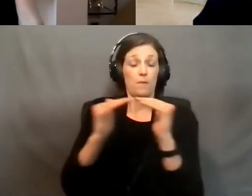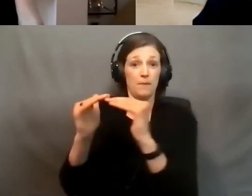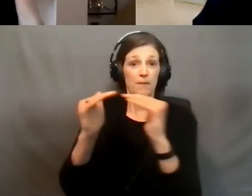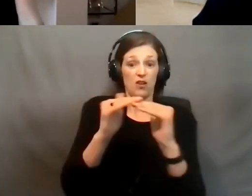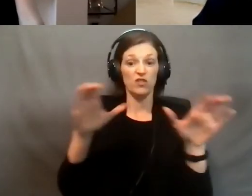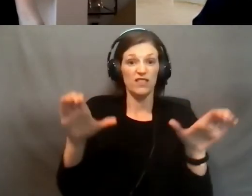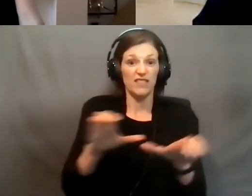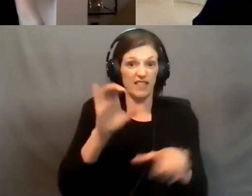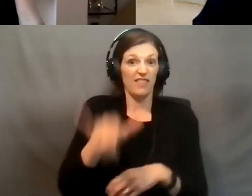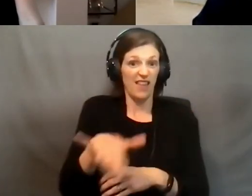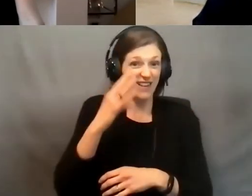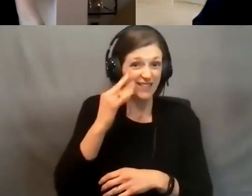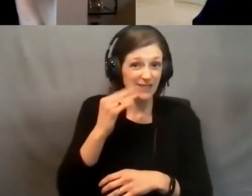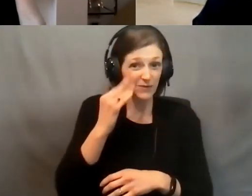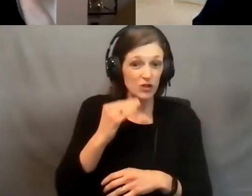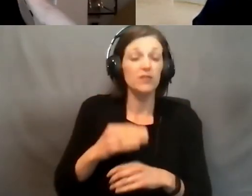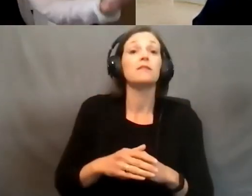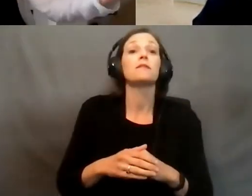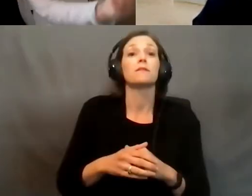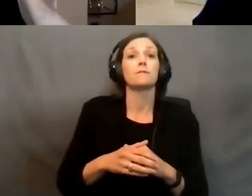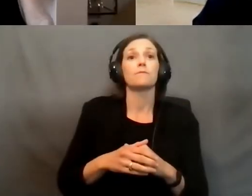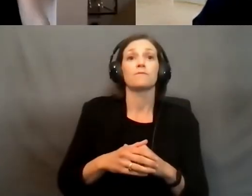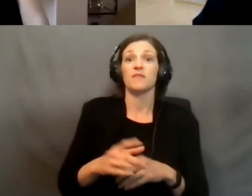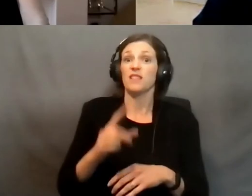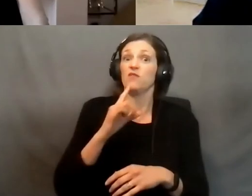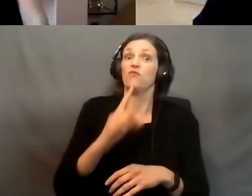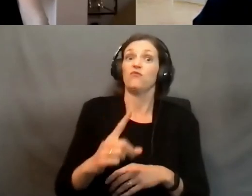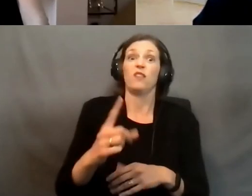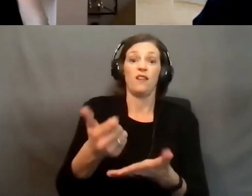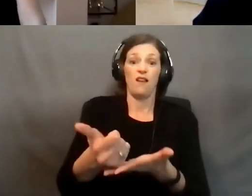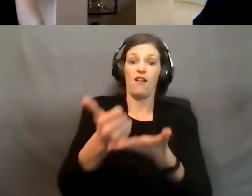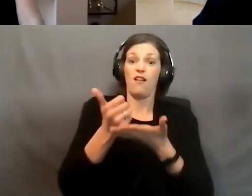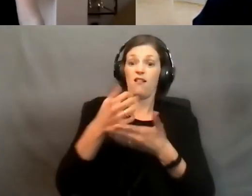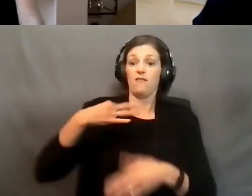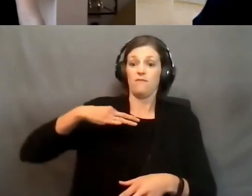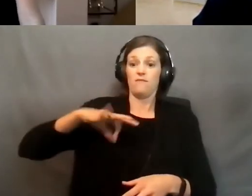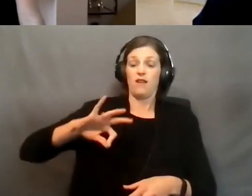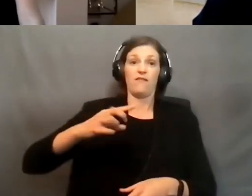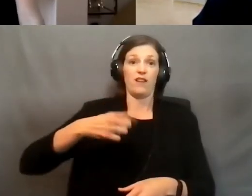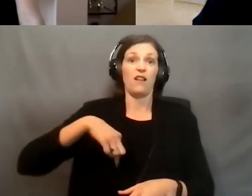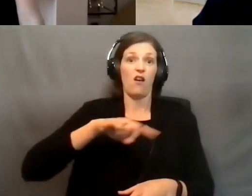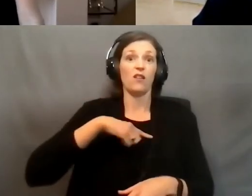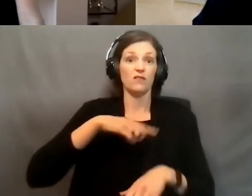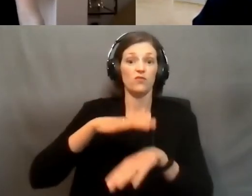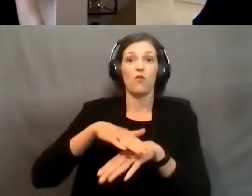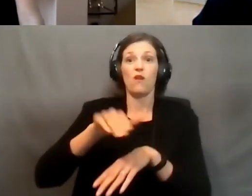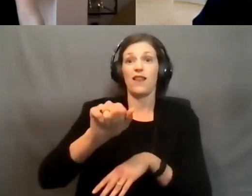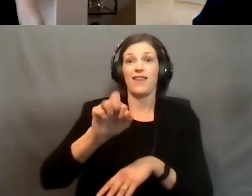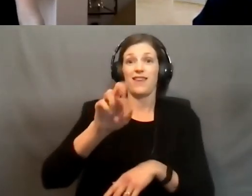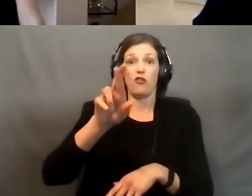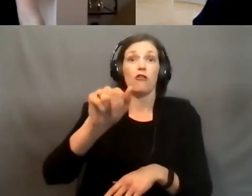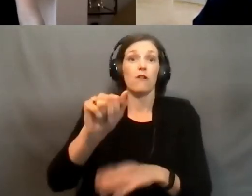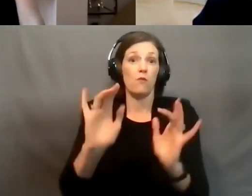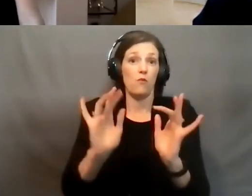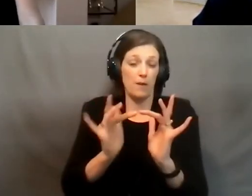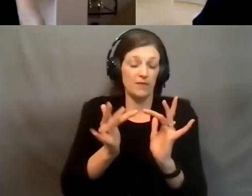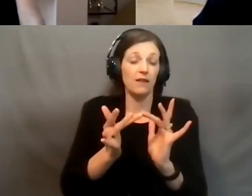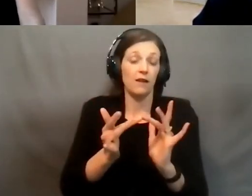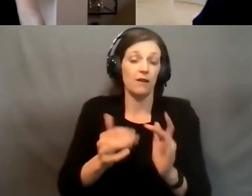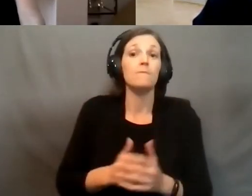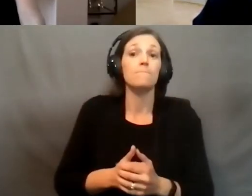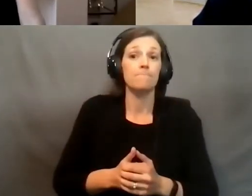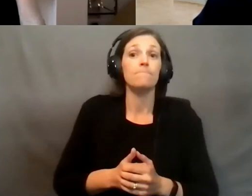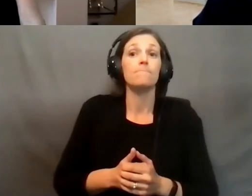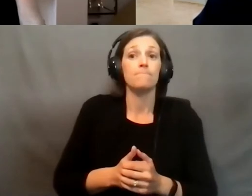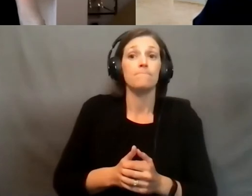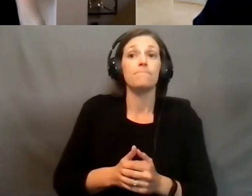is an asset on the AERA website for those authors who did so and